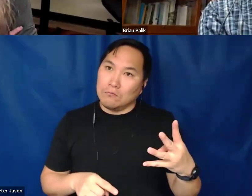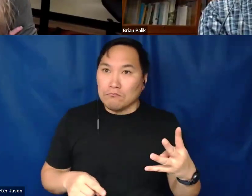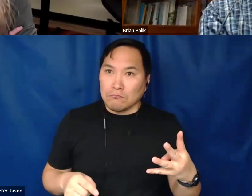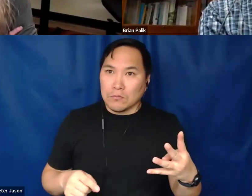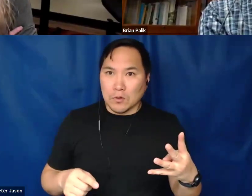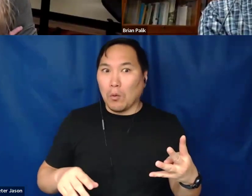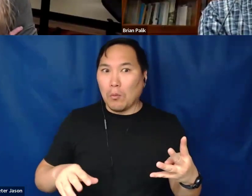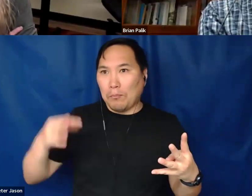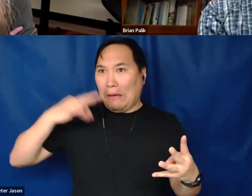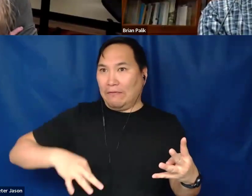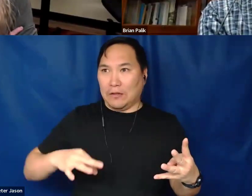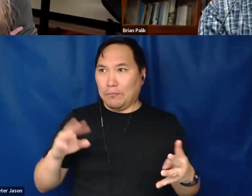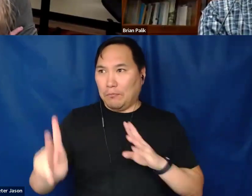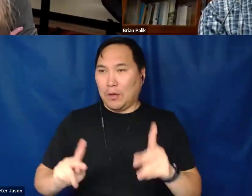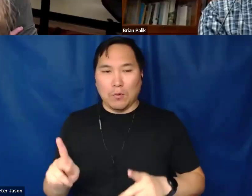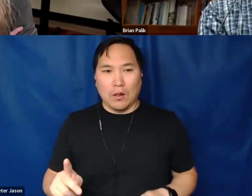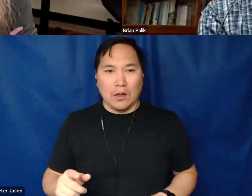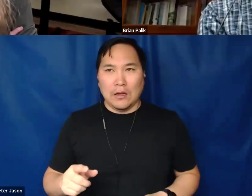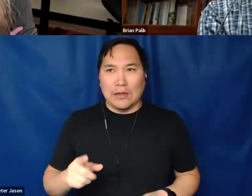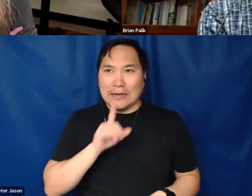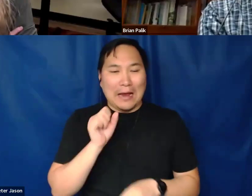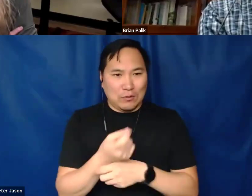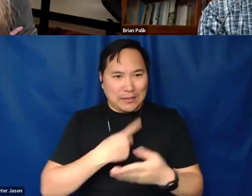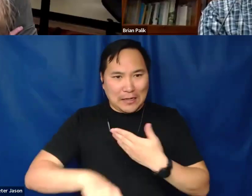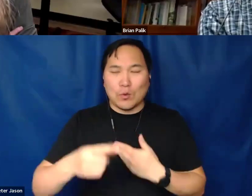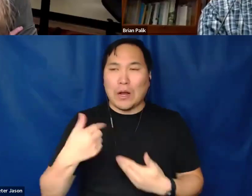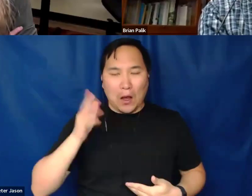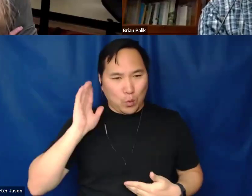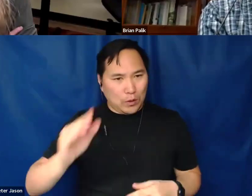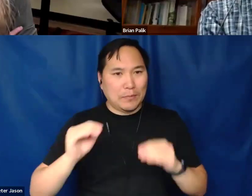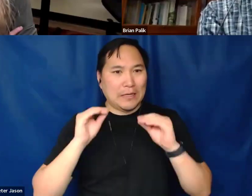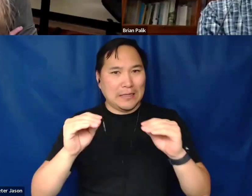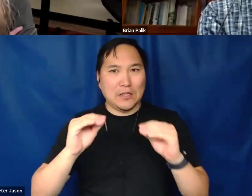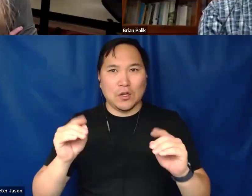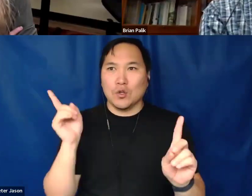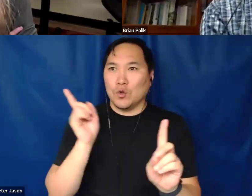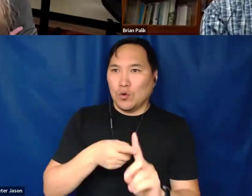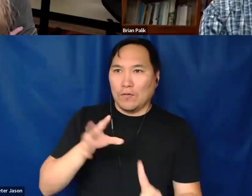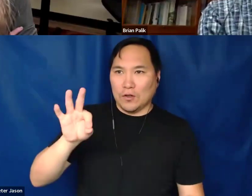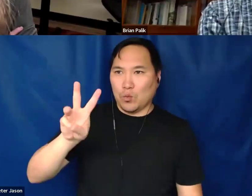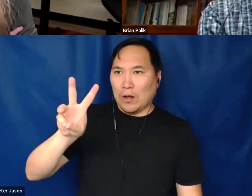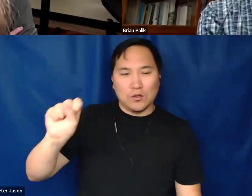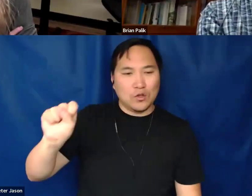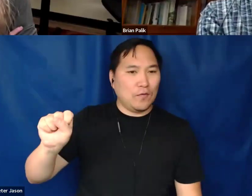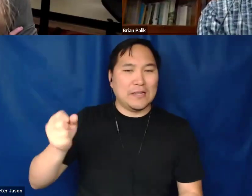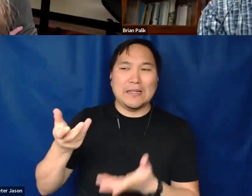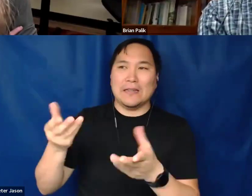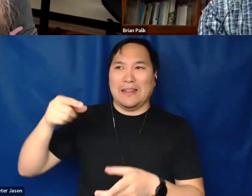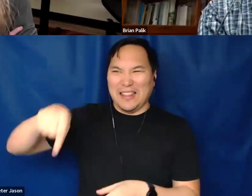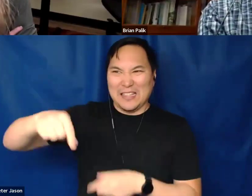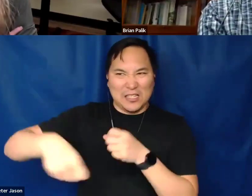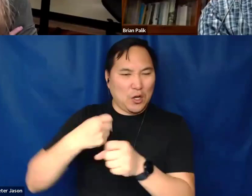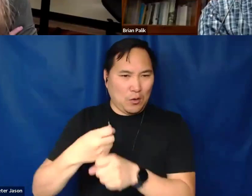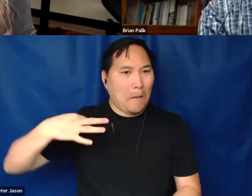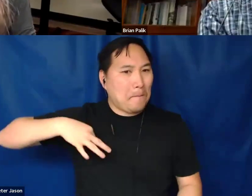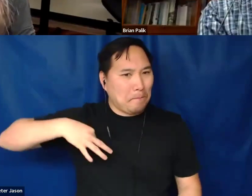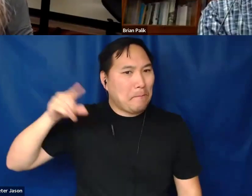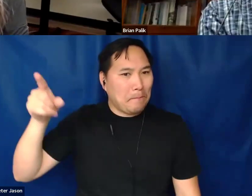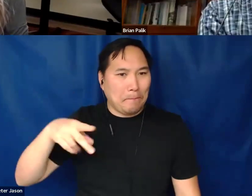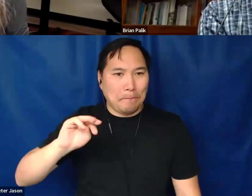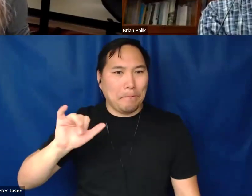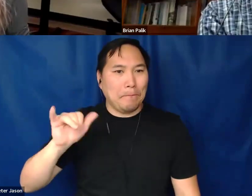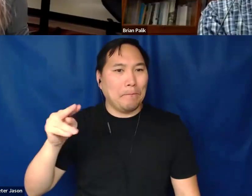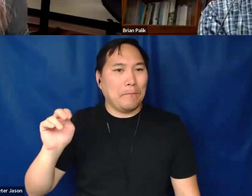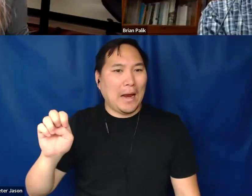I teach a week-long course on this to Fish and Wildlife. And in Maine, we're going to be this year on